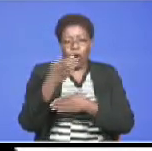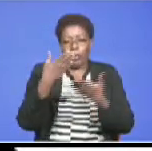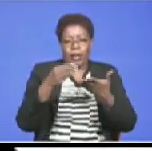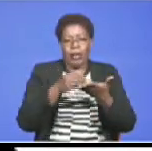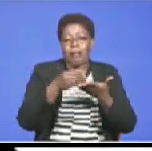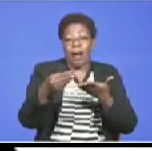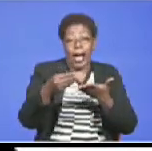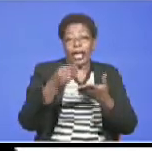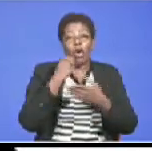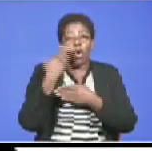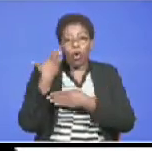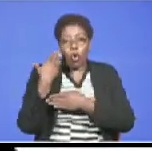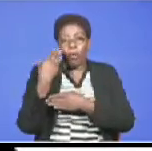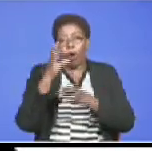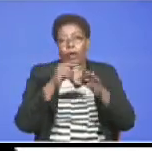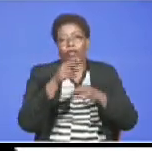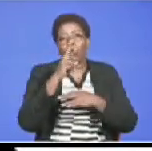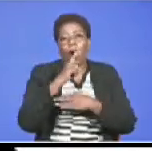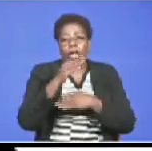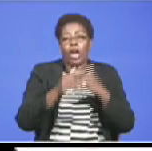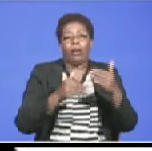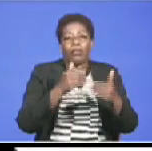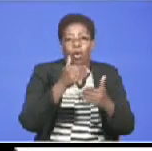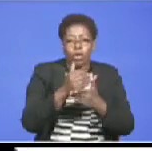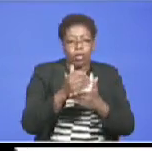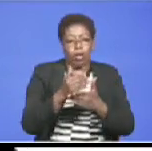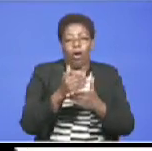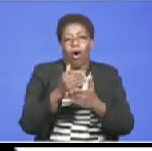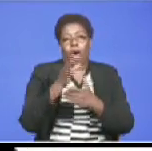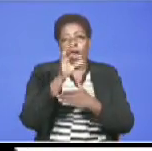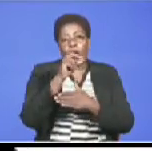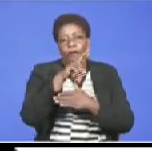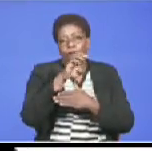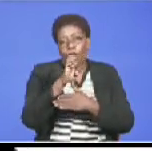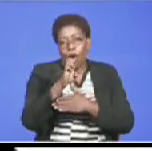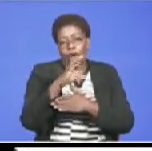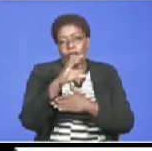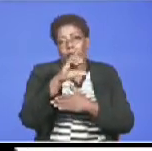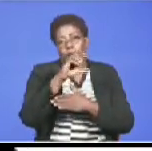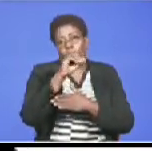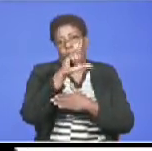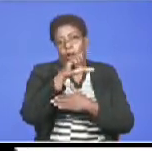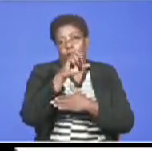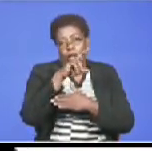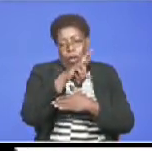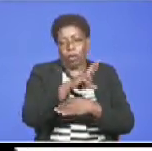home, or even if you're in the process of foreclosure, then this workshop is for you.